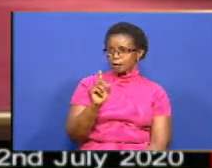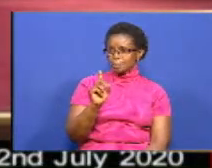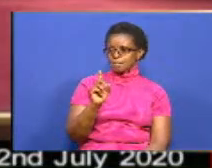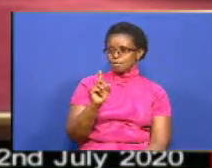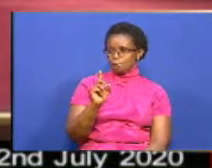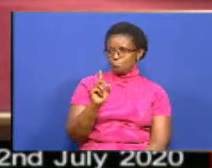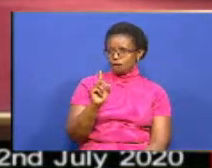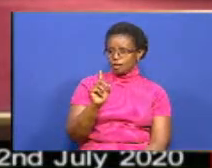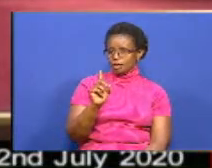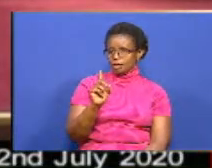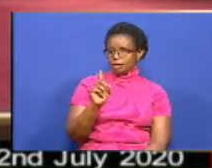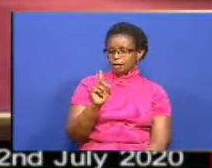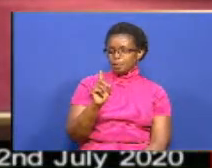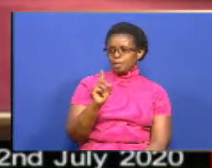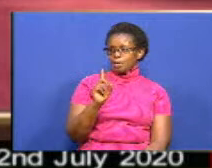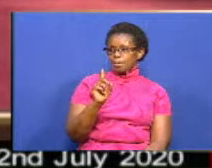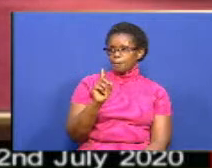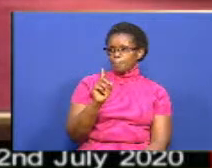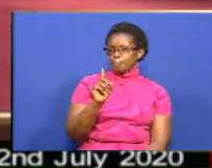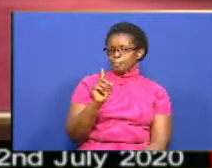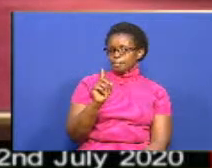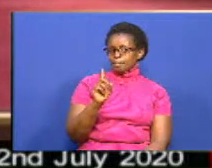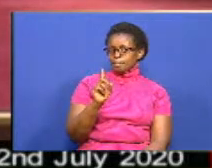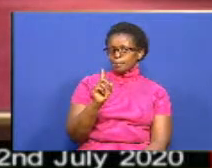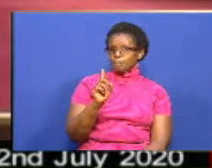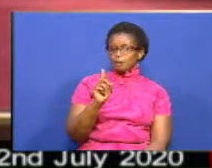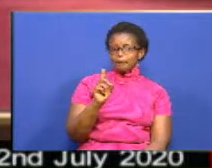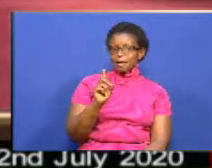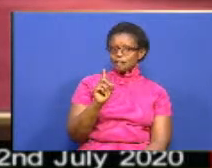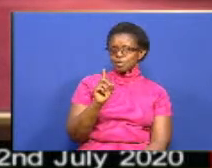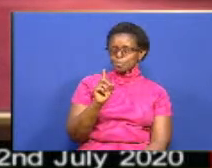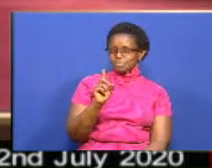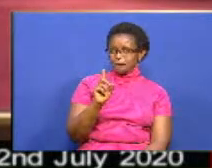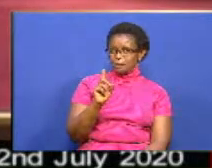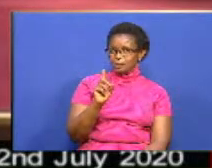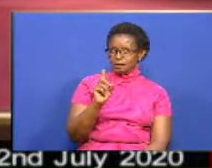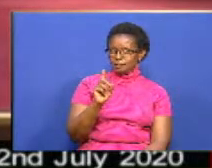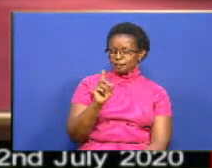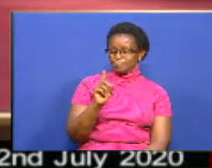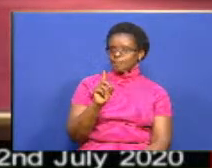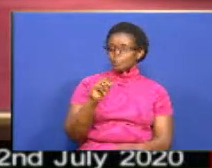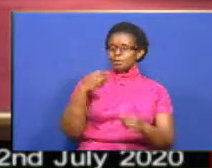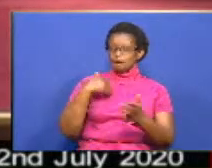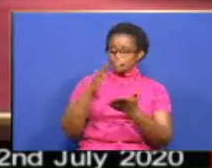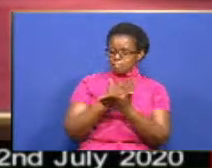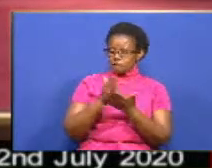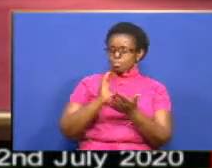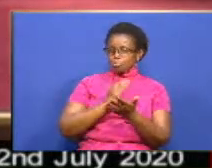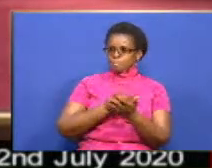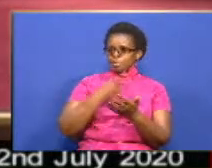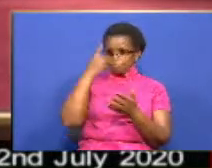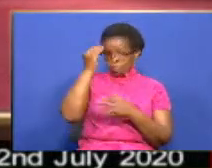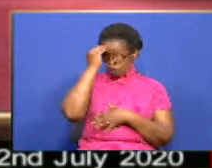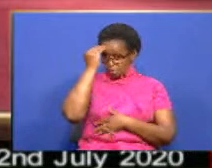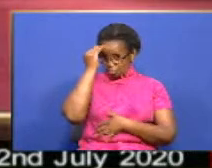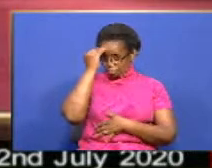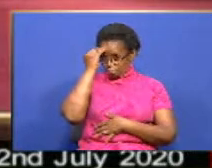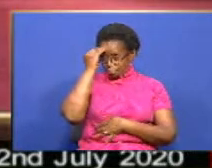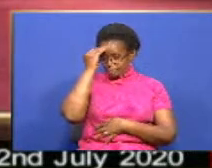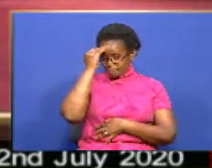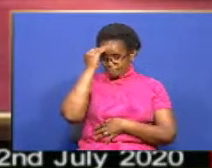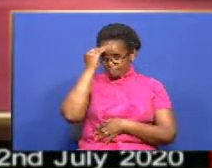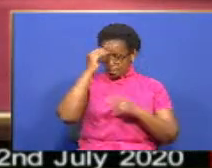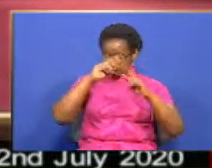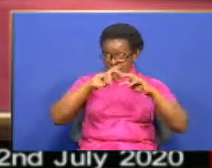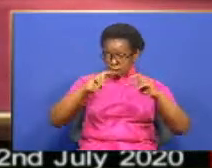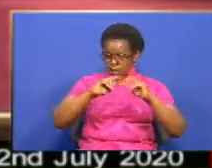direct a concern to the Ministry, the Departmental Committee for Education, Research